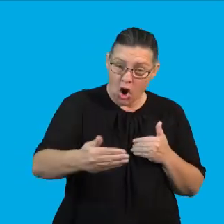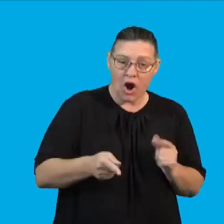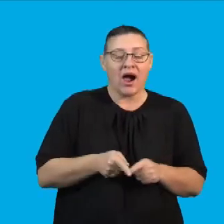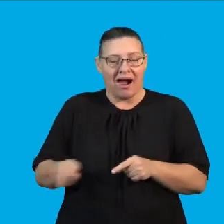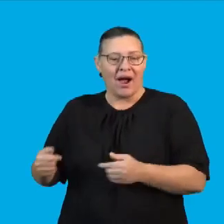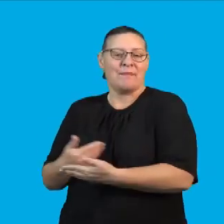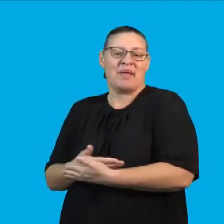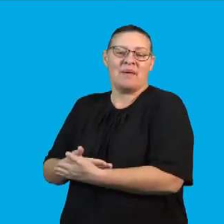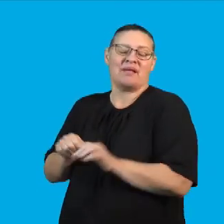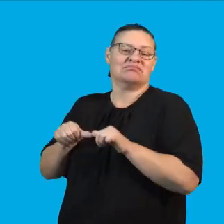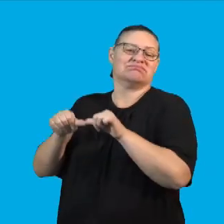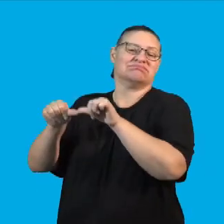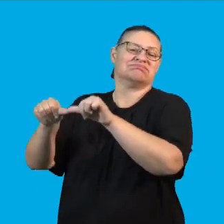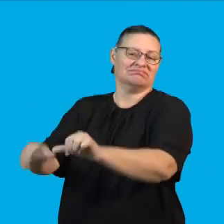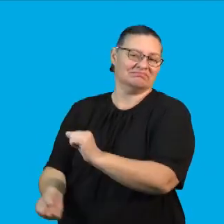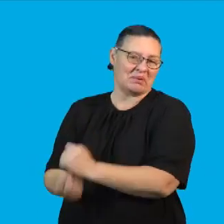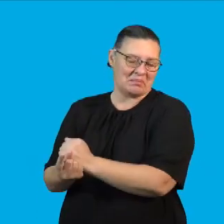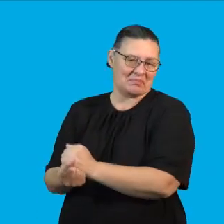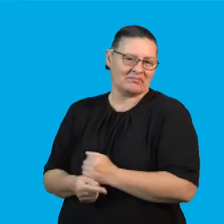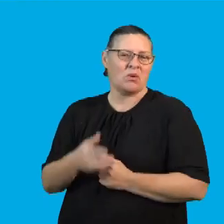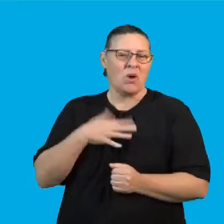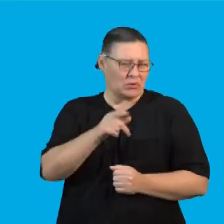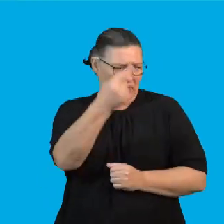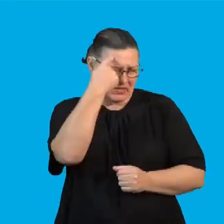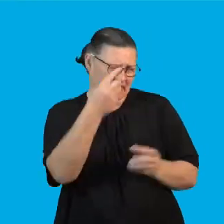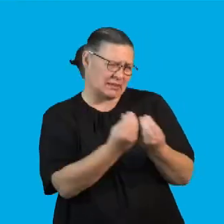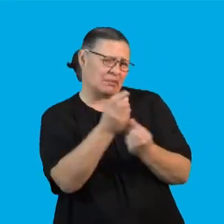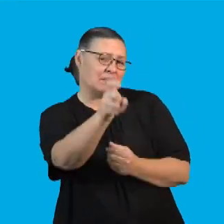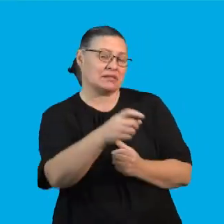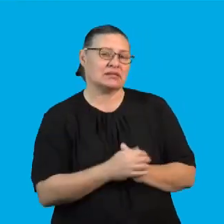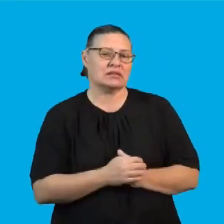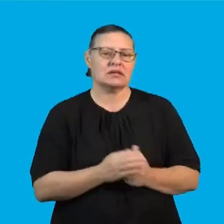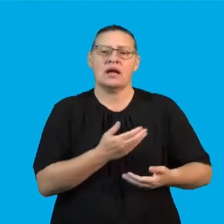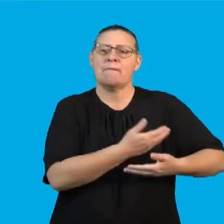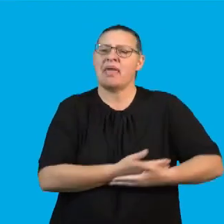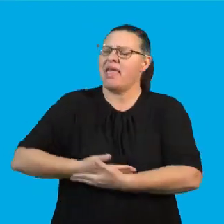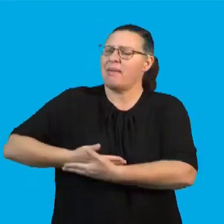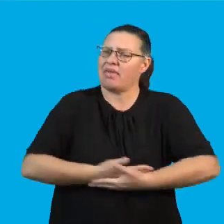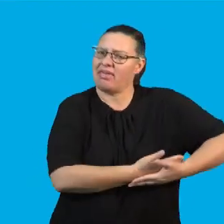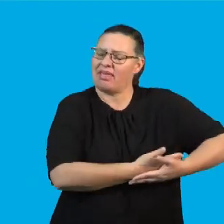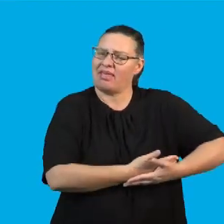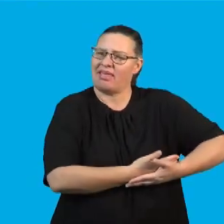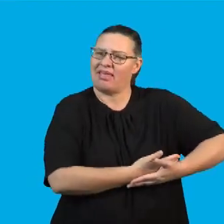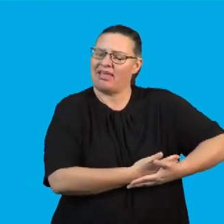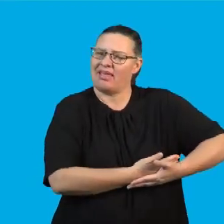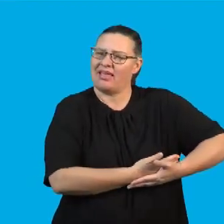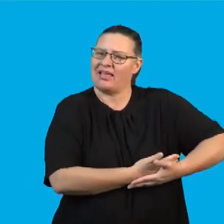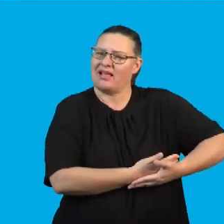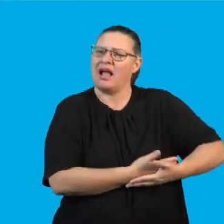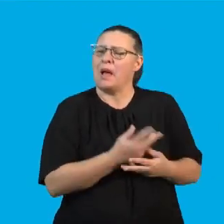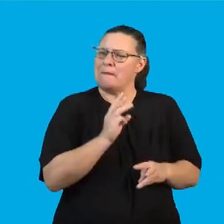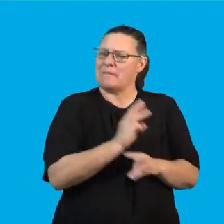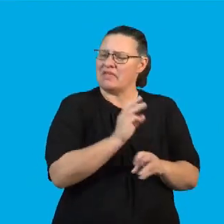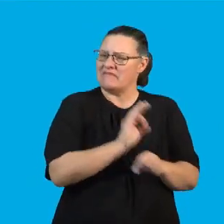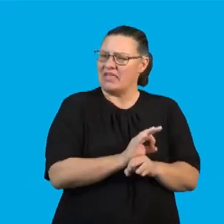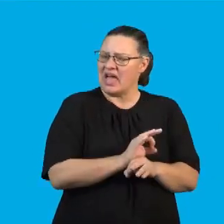chances of offspring. I want you to think of something. Small babies, how